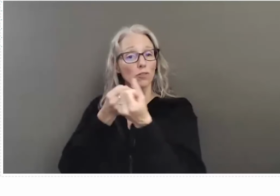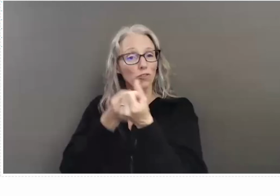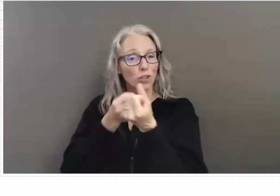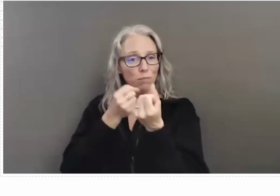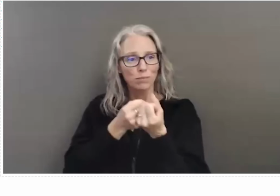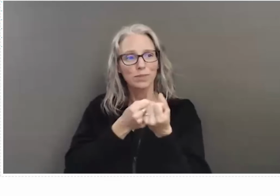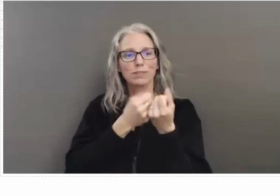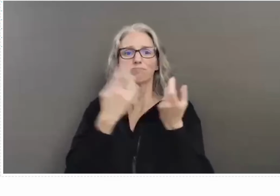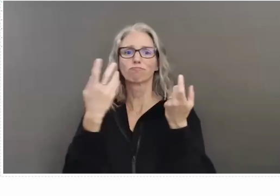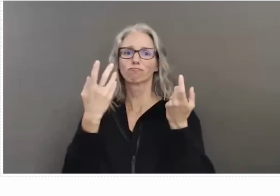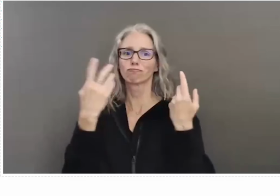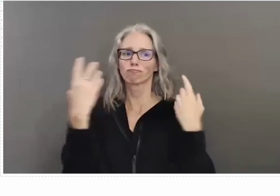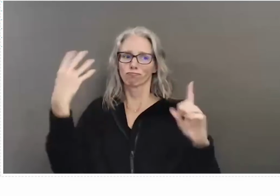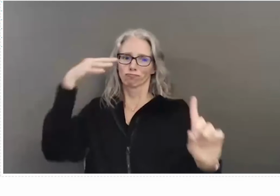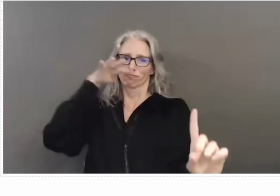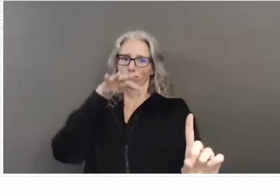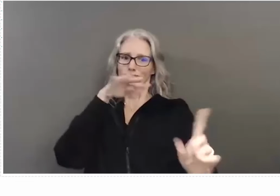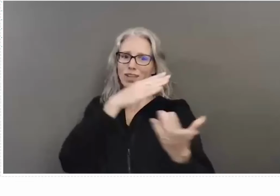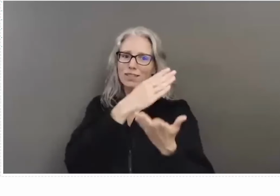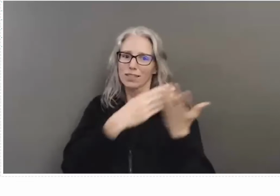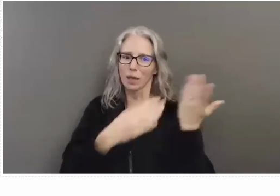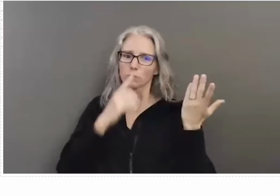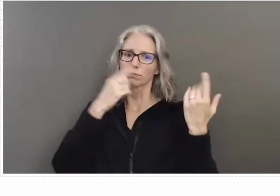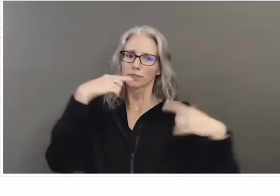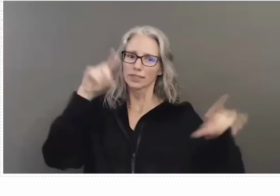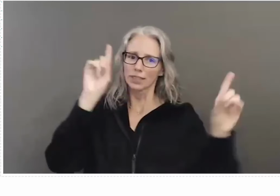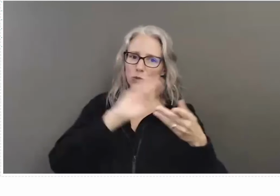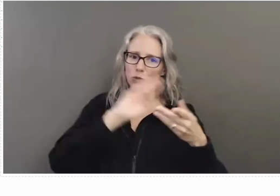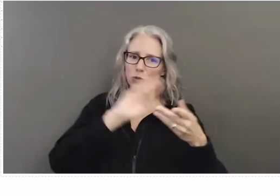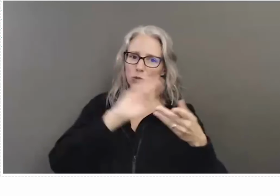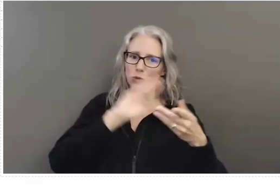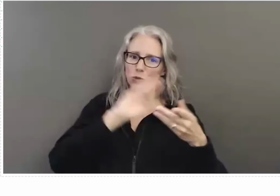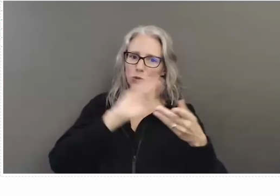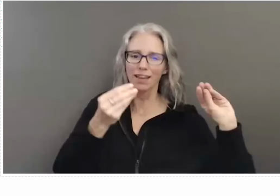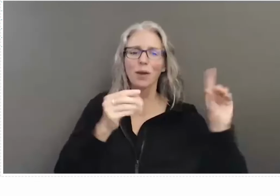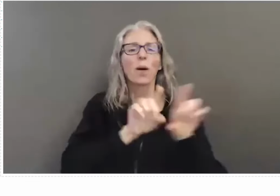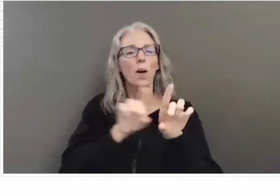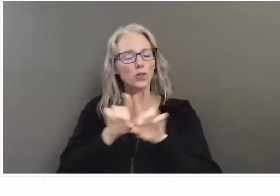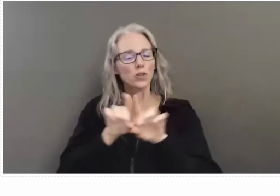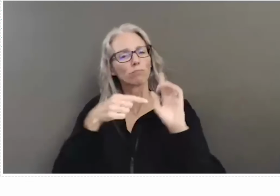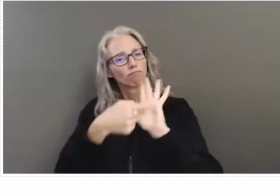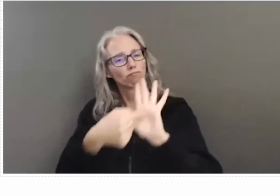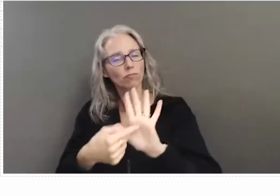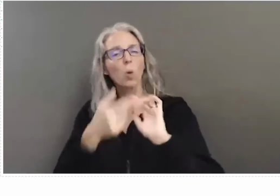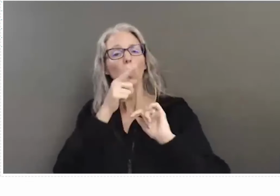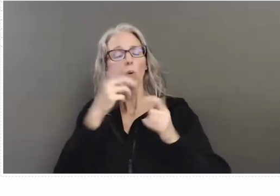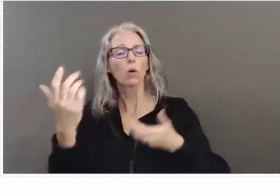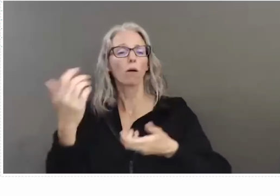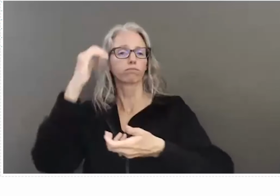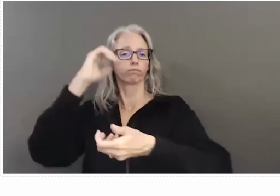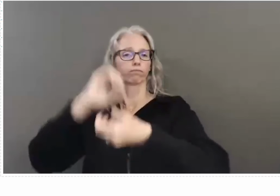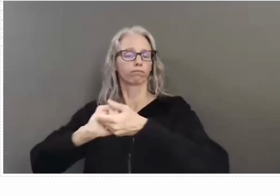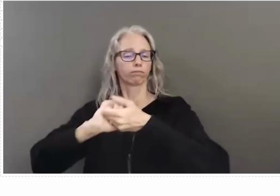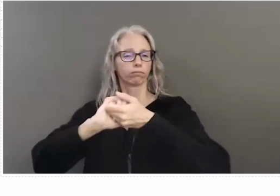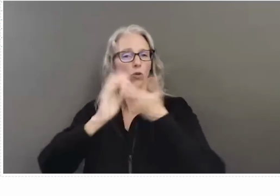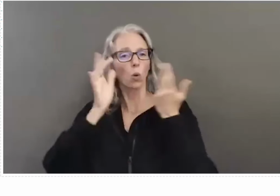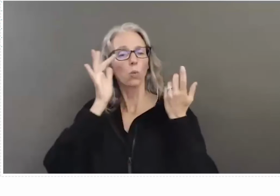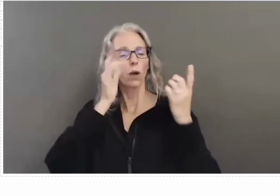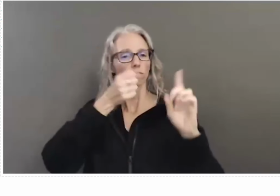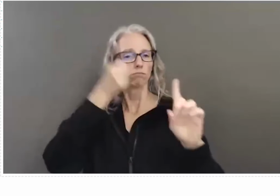and showcasing how meaningful partnerships can have exceptional results and create lasting impacts on audiences and